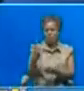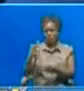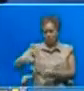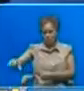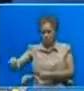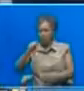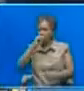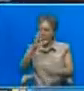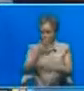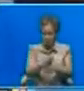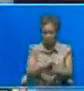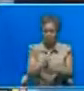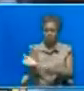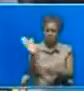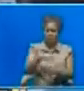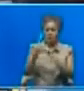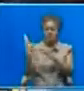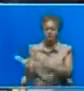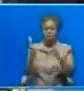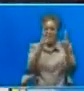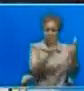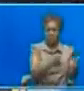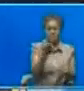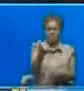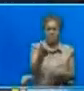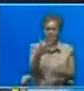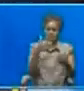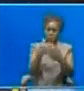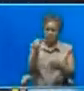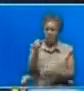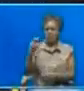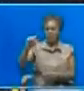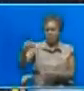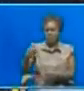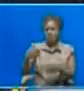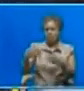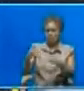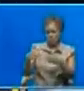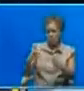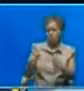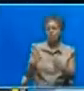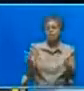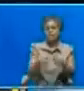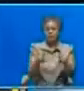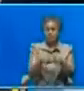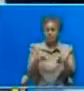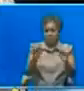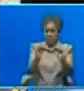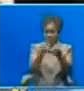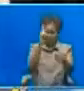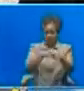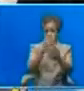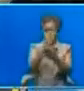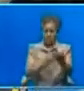have vowed to bring sanity in the sector that rakes an estimated 5 billion shillings annually. The enforcement comes as part of